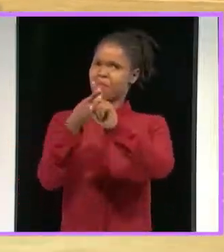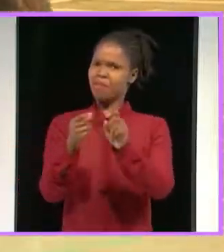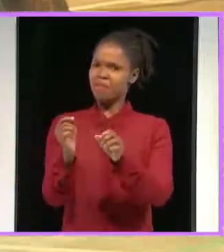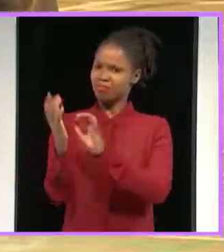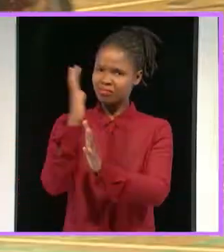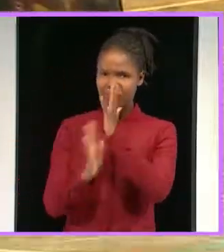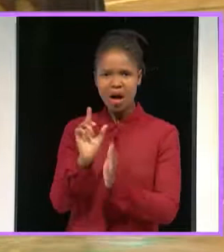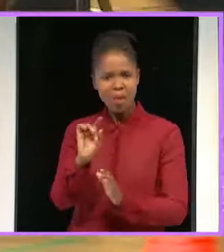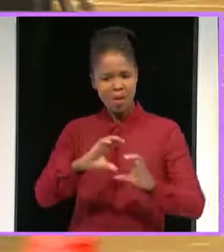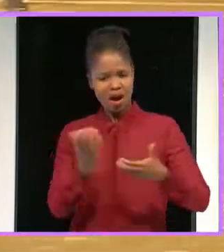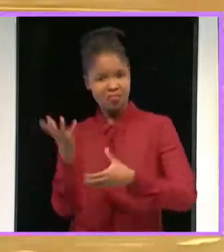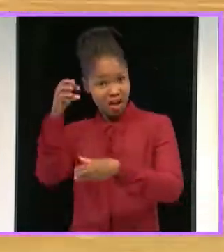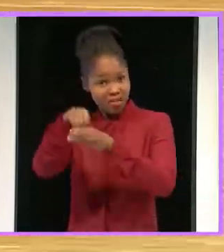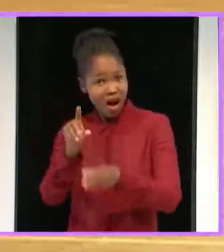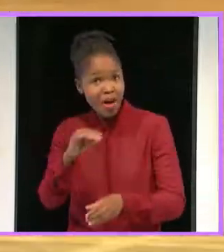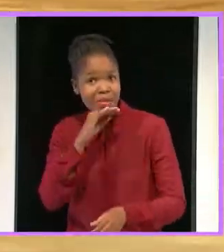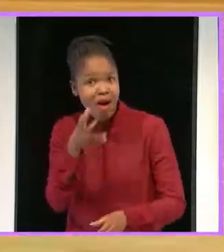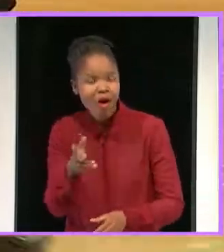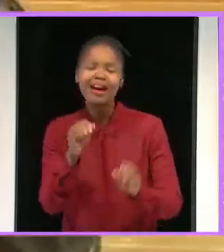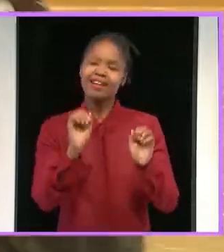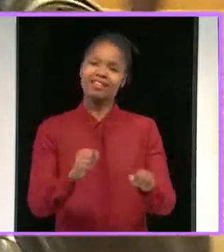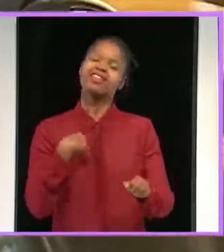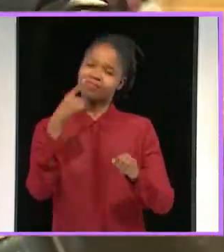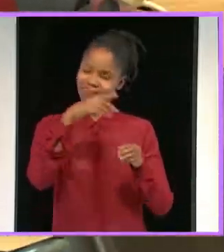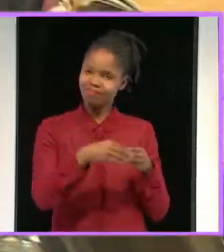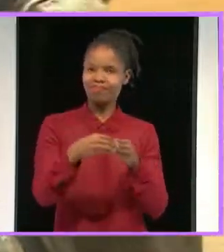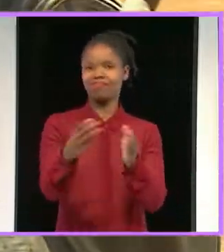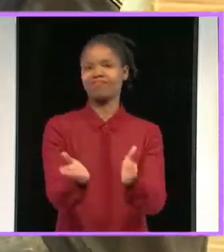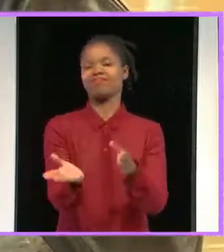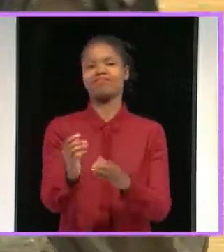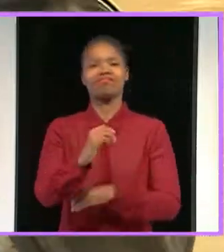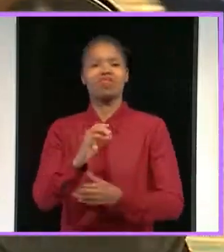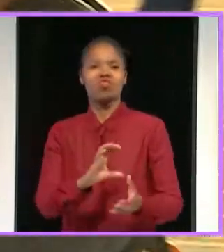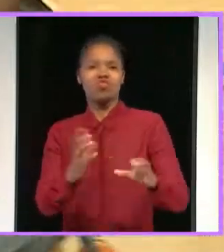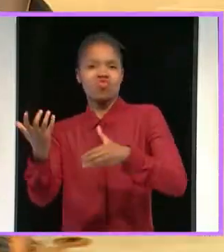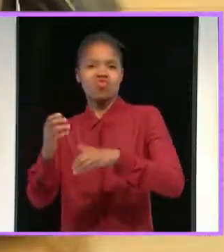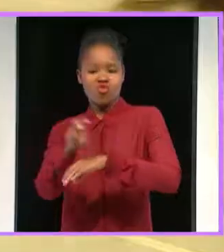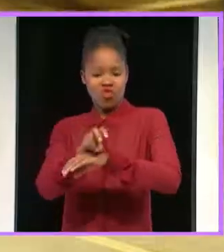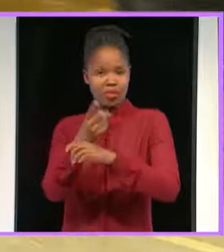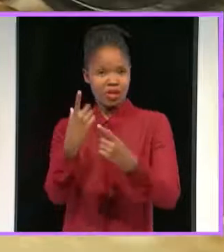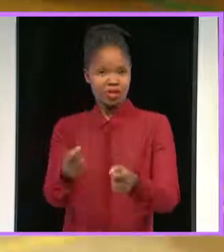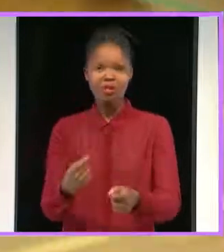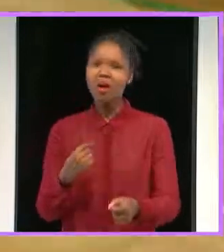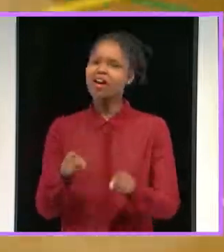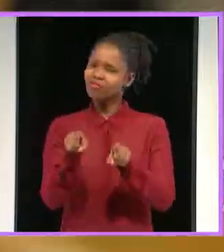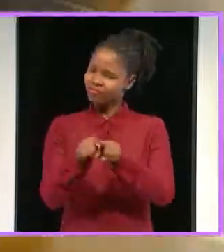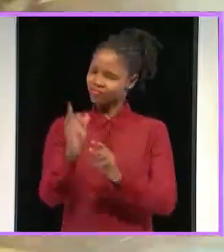this guy was like, let's do rugby. Yeah, let's do rugby. And then you went straight from